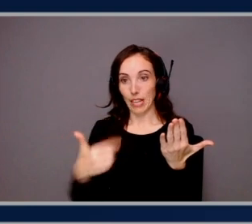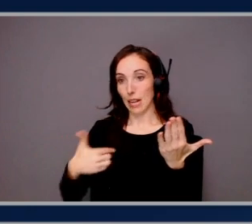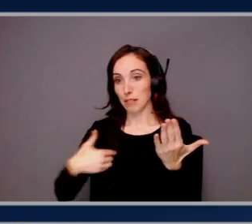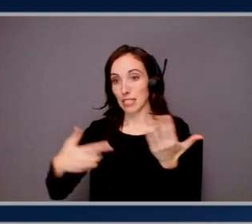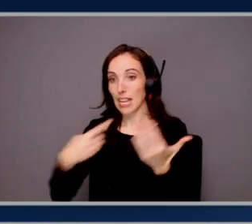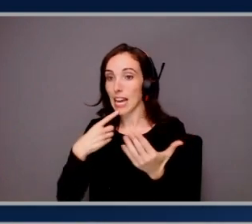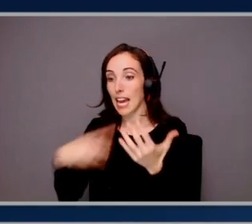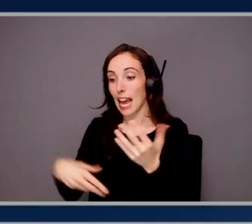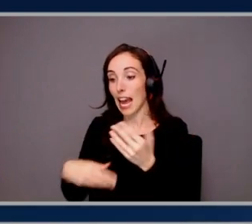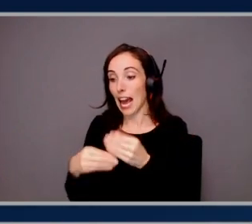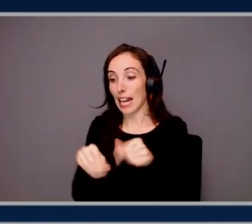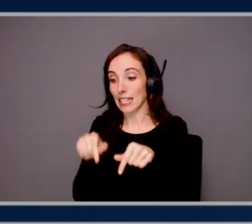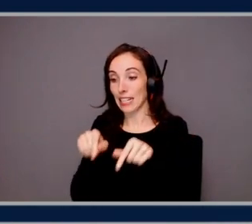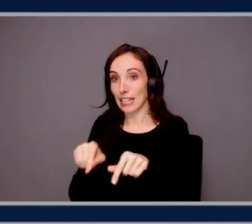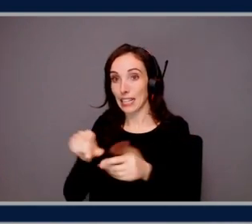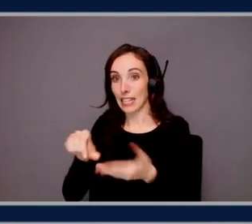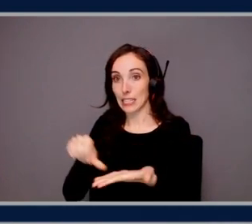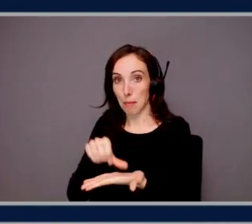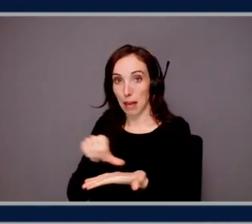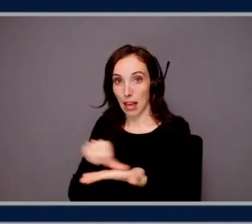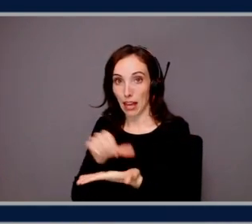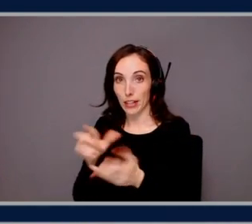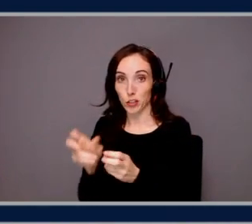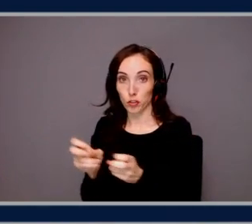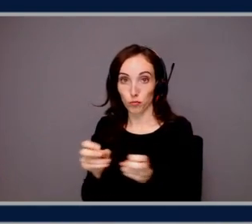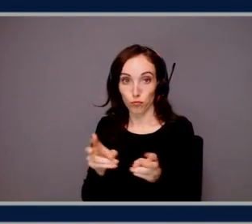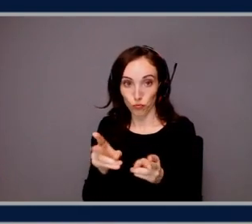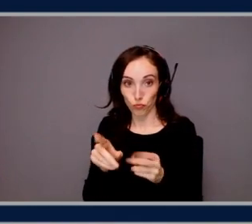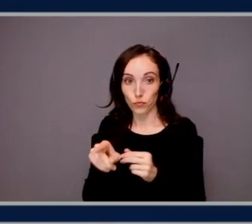page, and then what I'm going to say is,